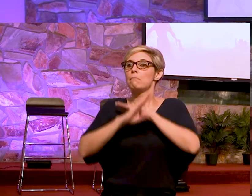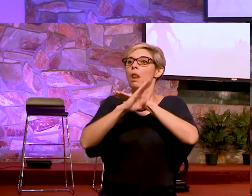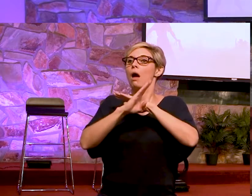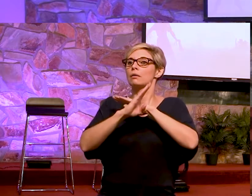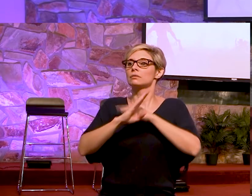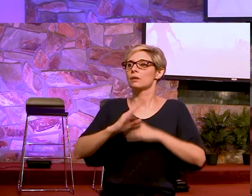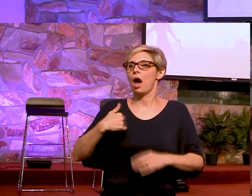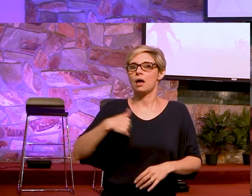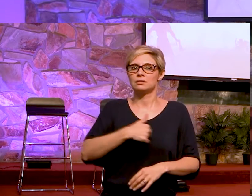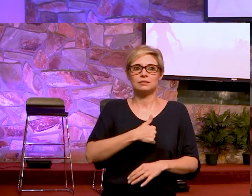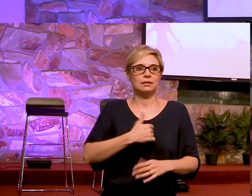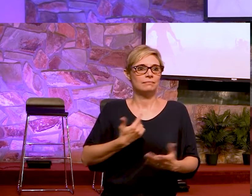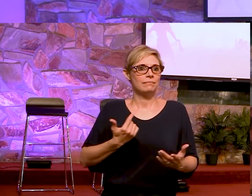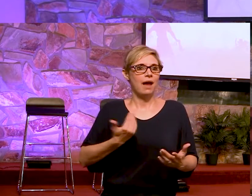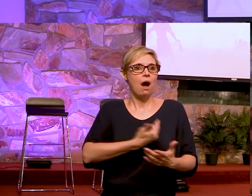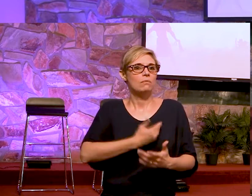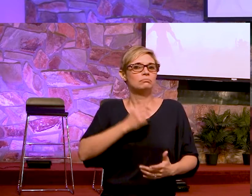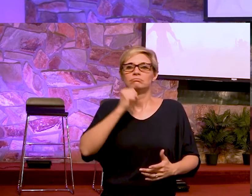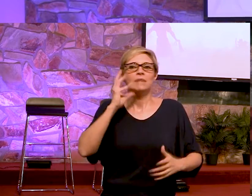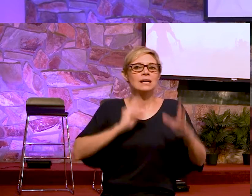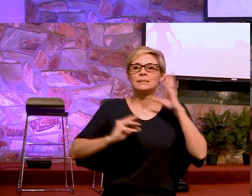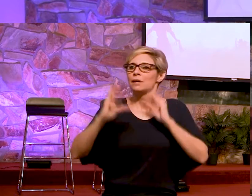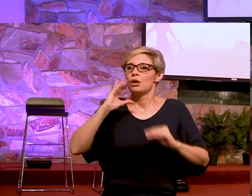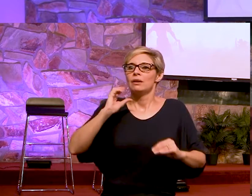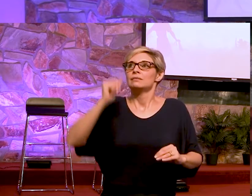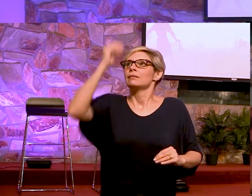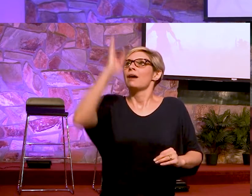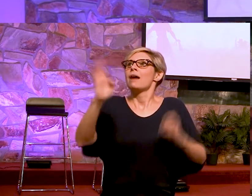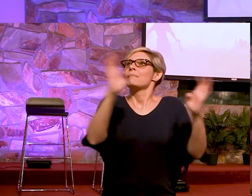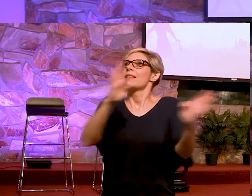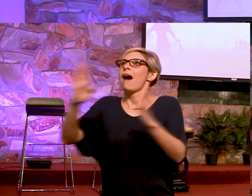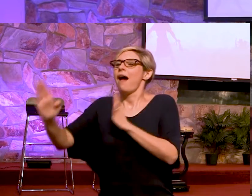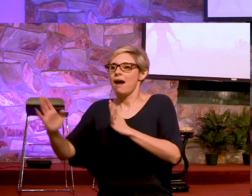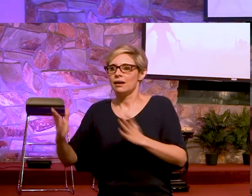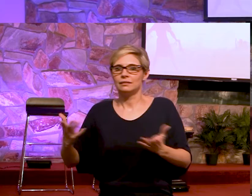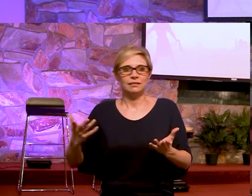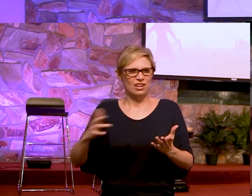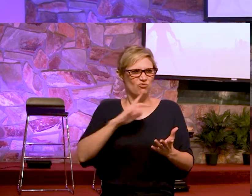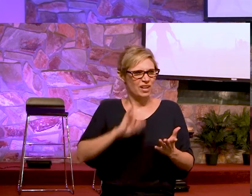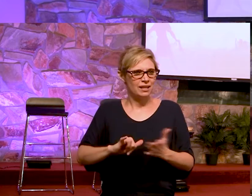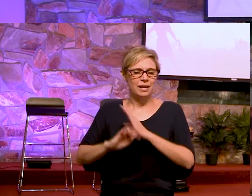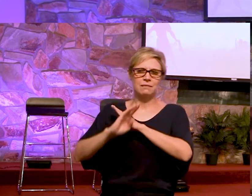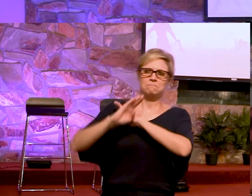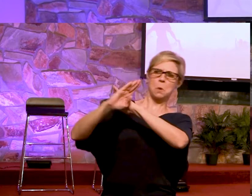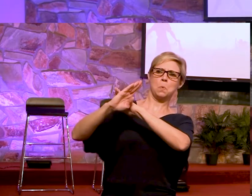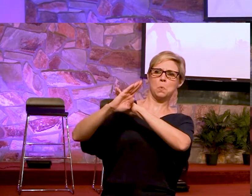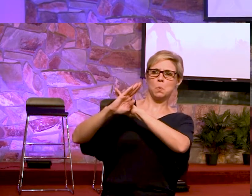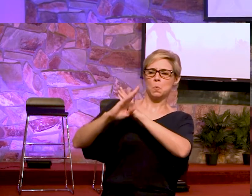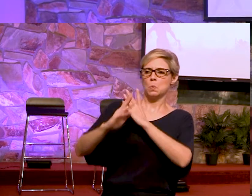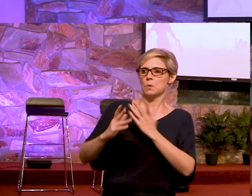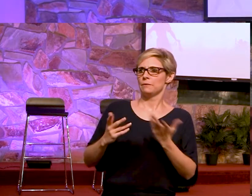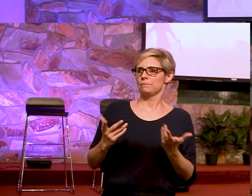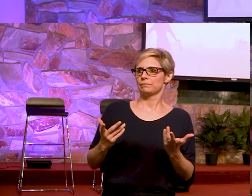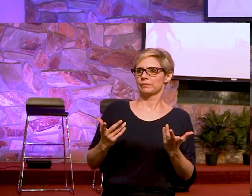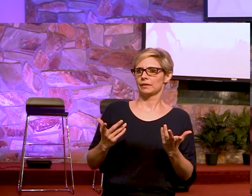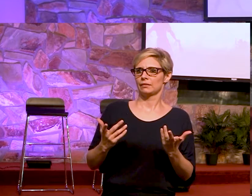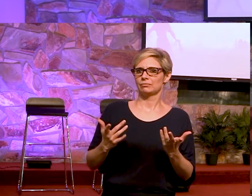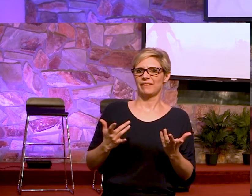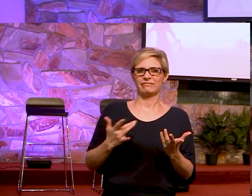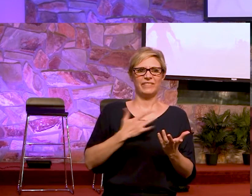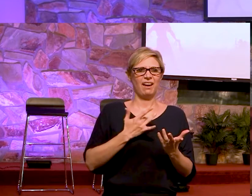experiencing all that God has for us, to hinder us from moving